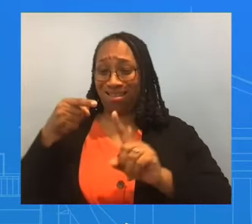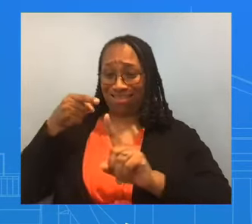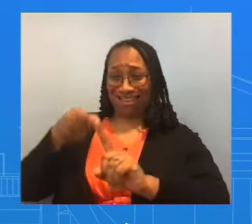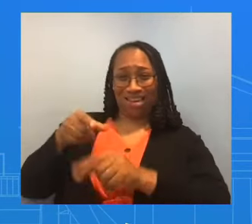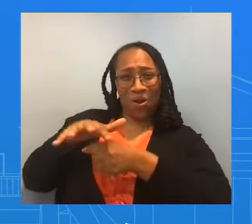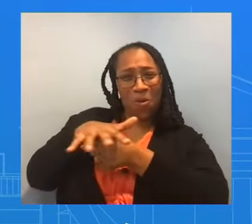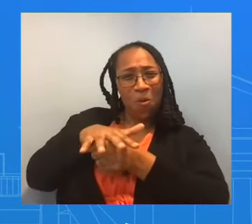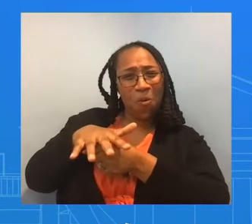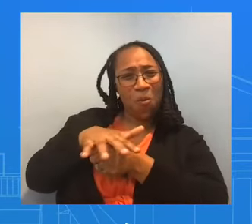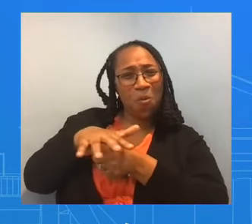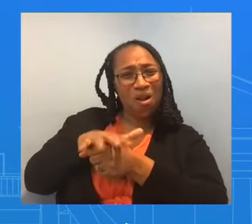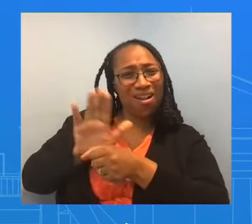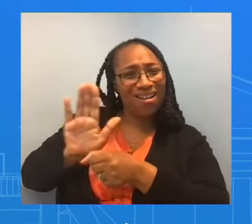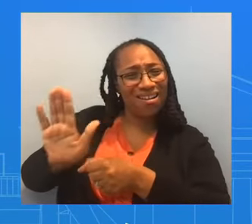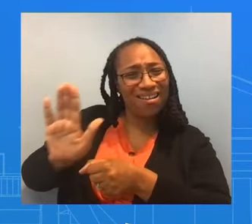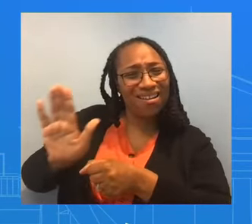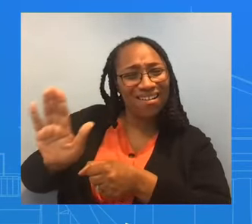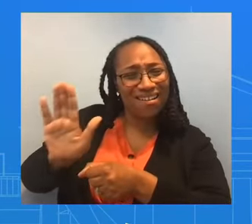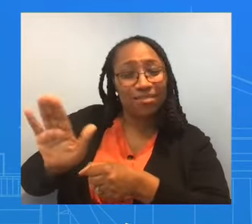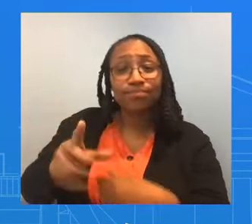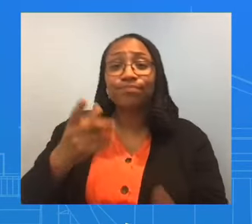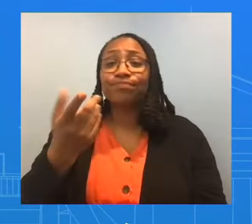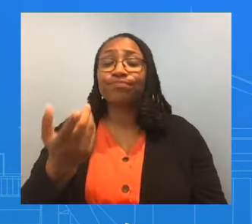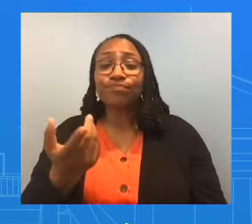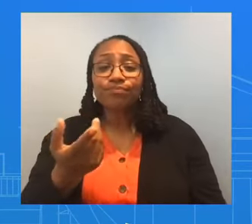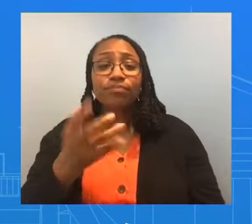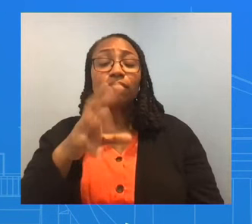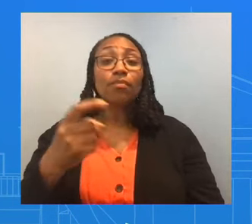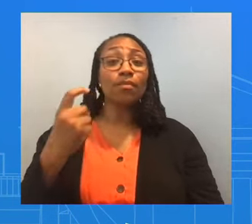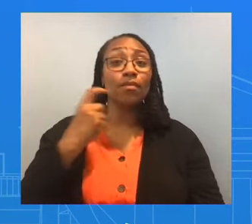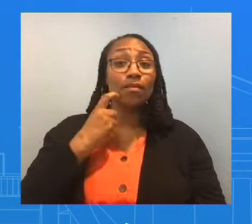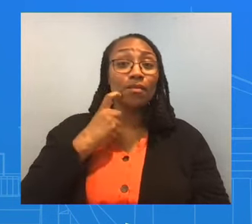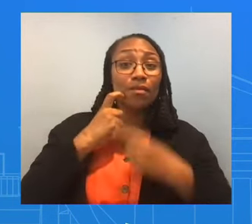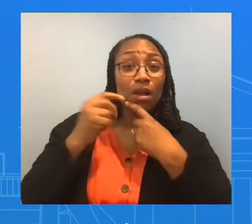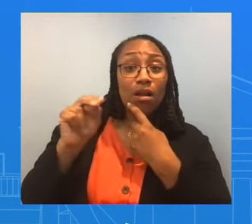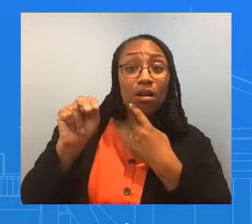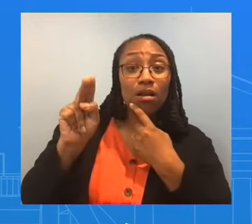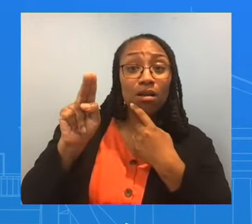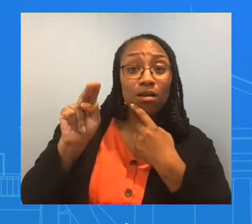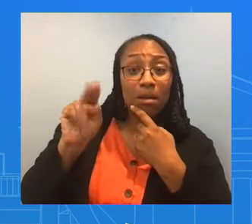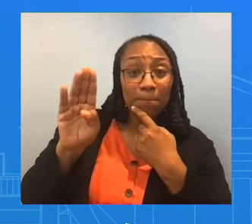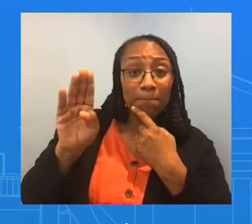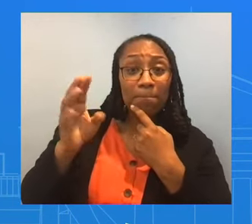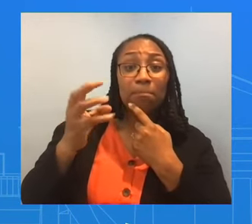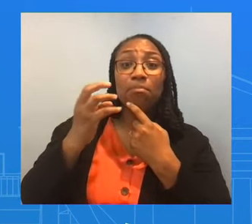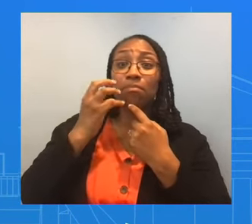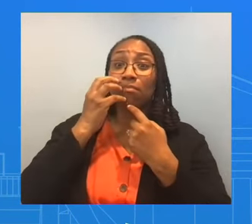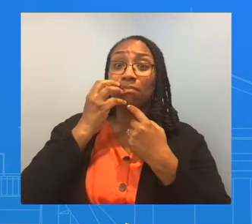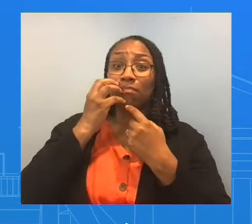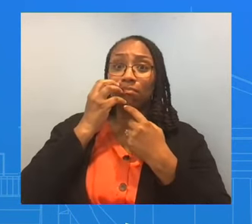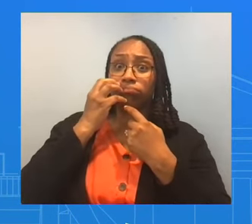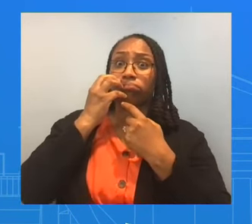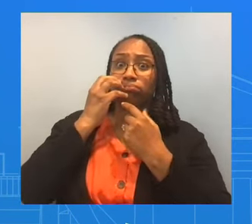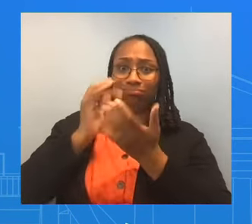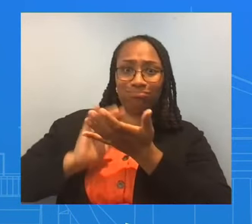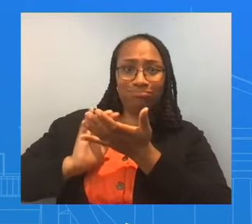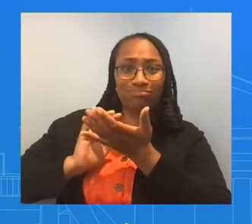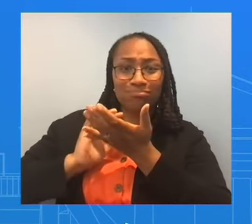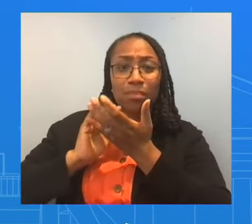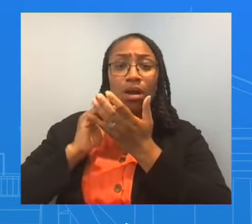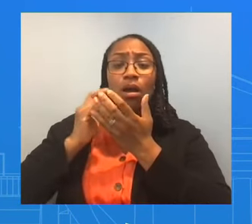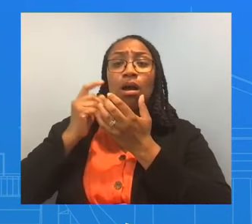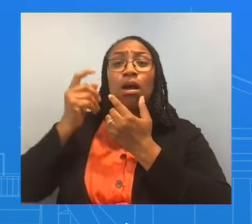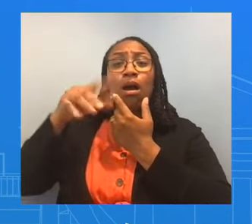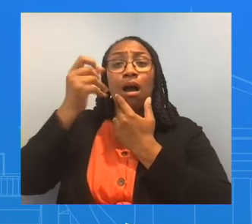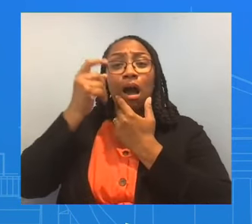the local area, which does not have any broader effects. And so just to give you and everyone else who's listening in or